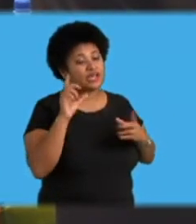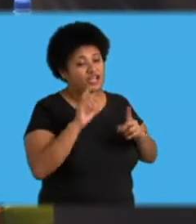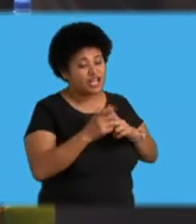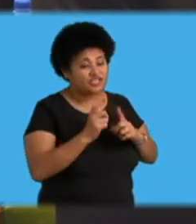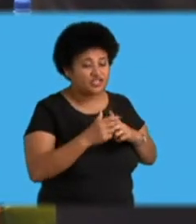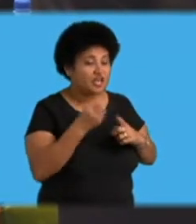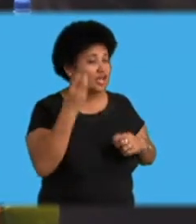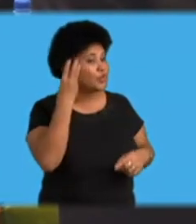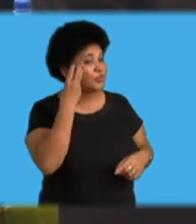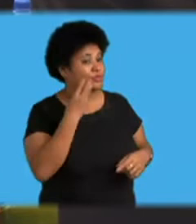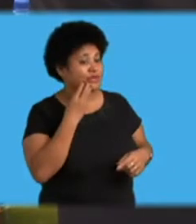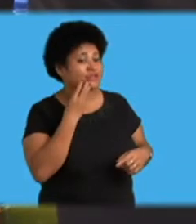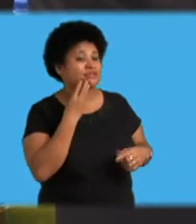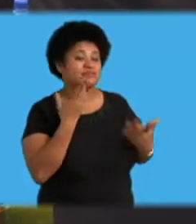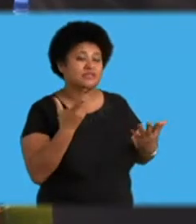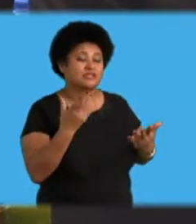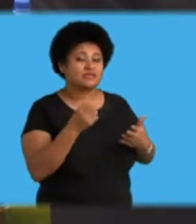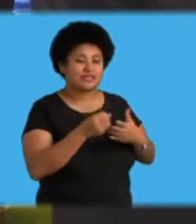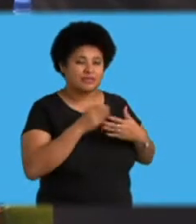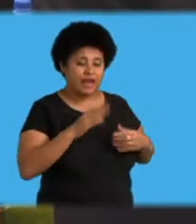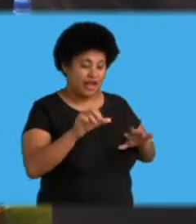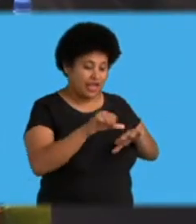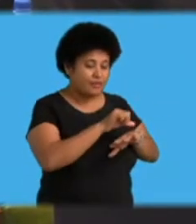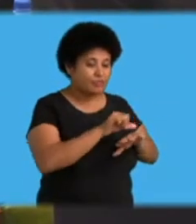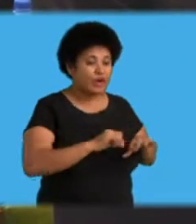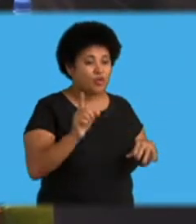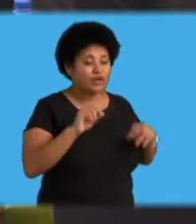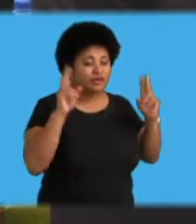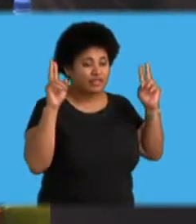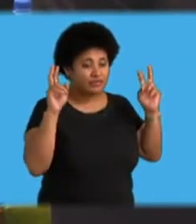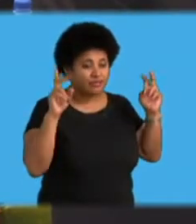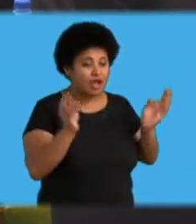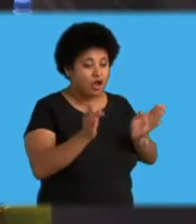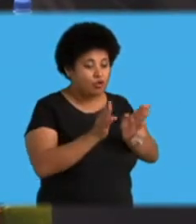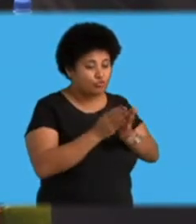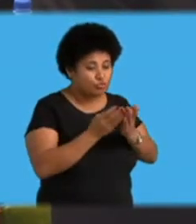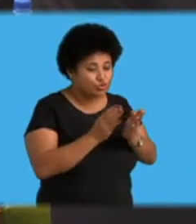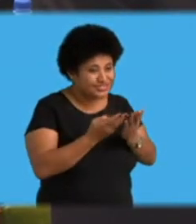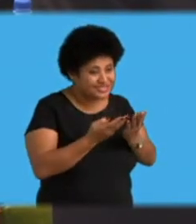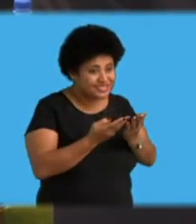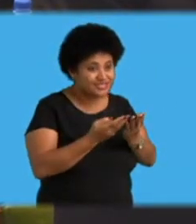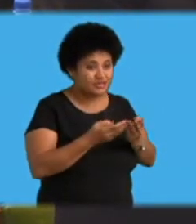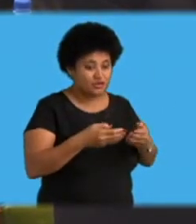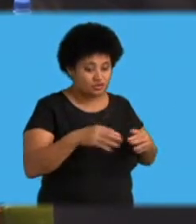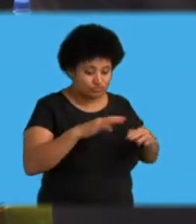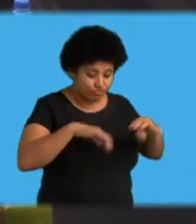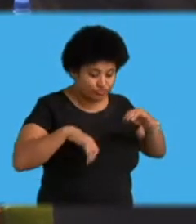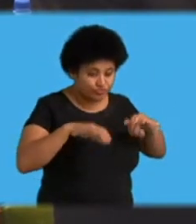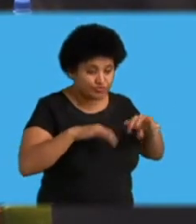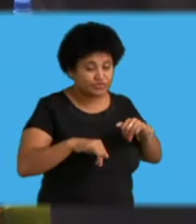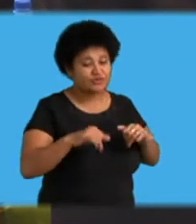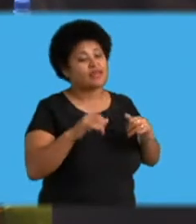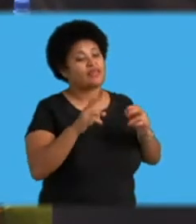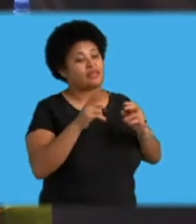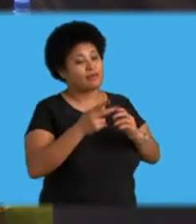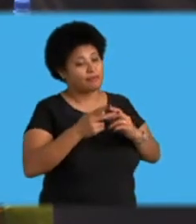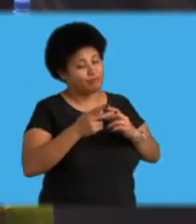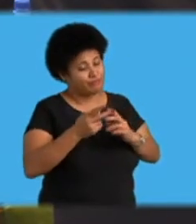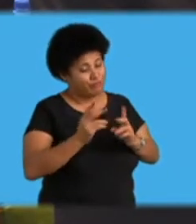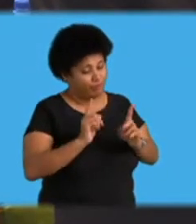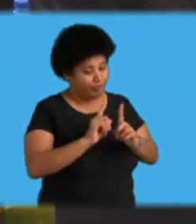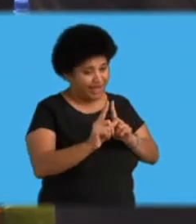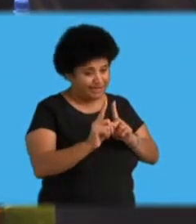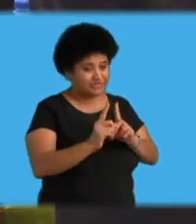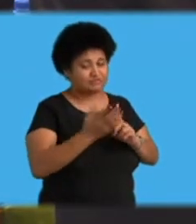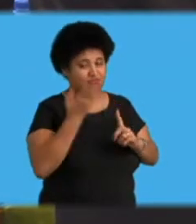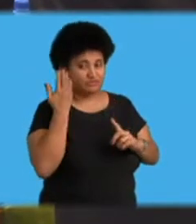and keepers. In April, the theme was books, curating the past and present in the museum. May,